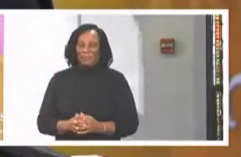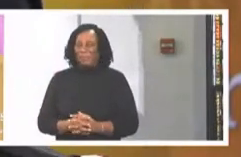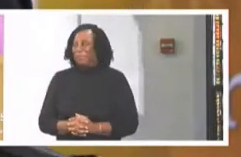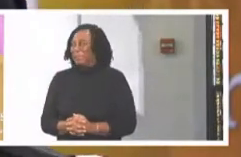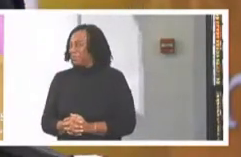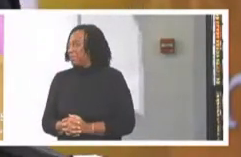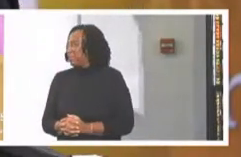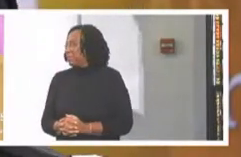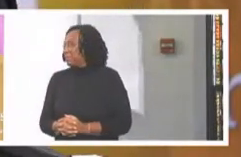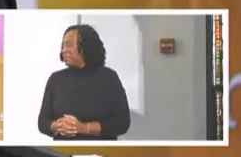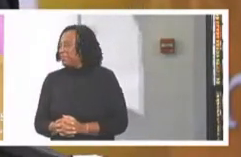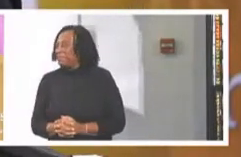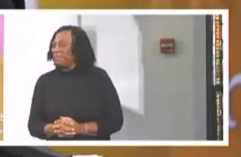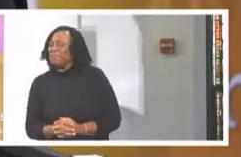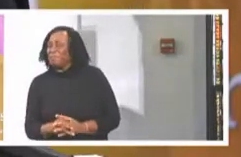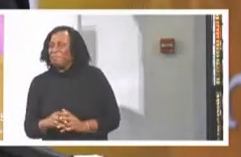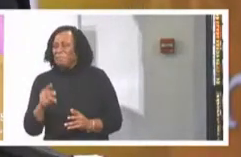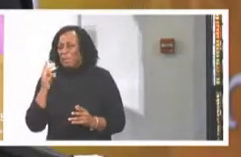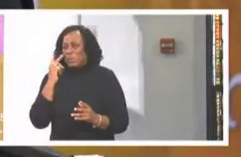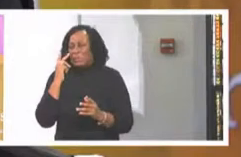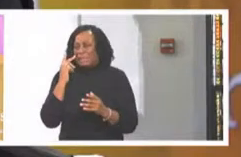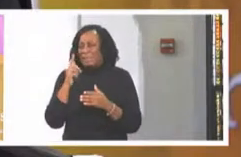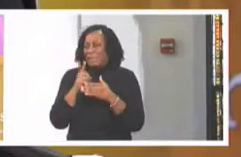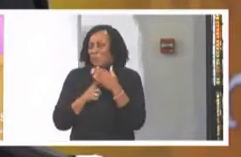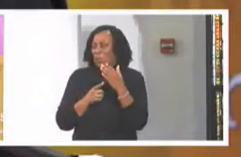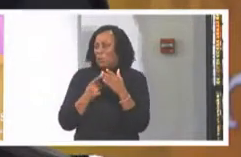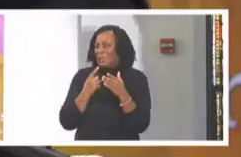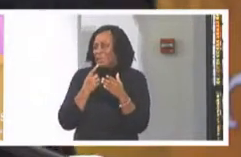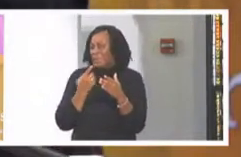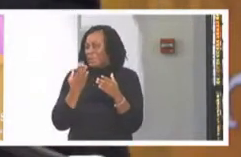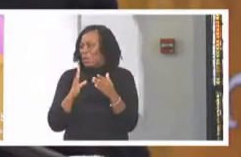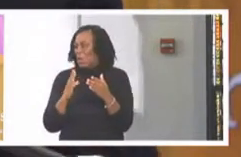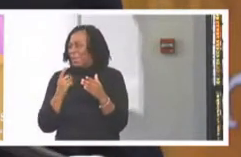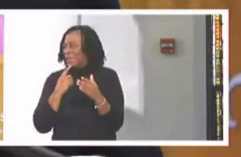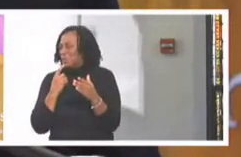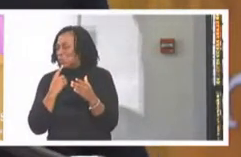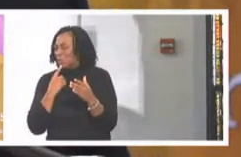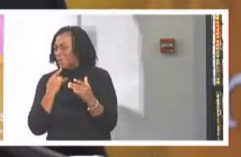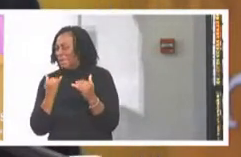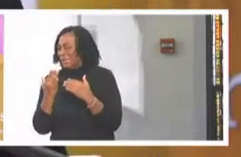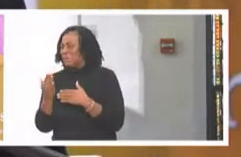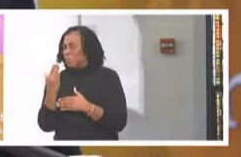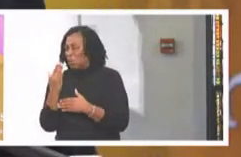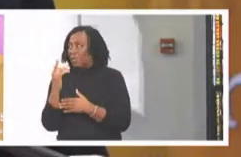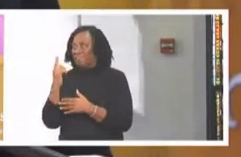We're going to see what God has to say this morning. God always has something new to say.